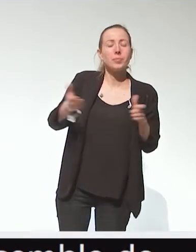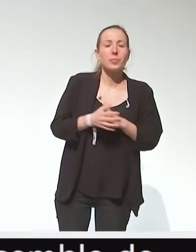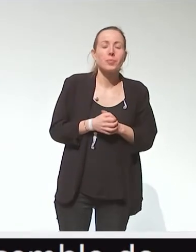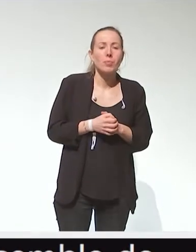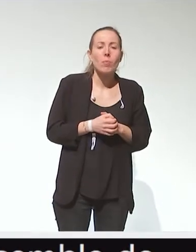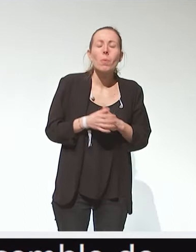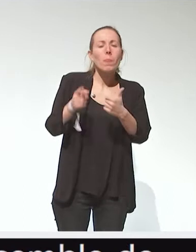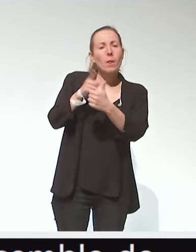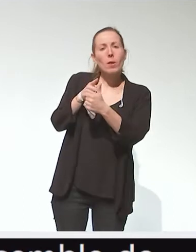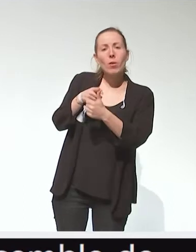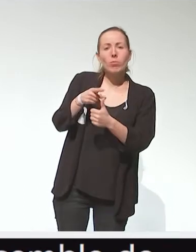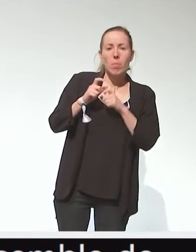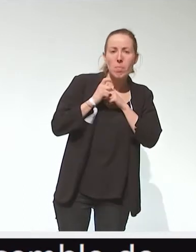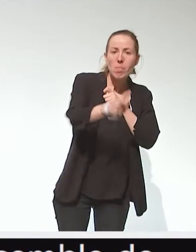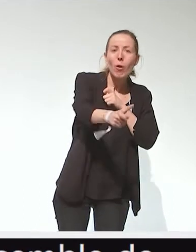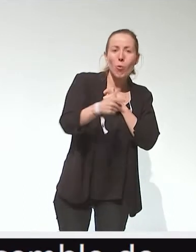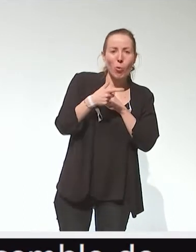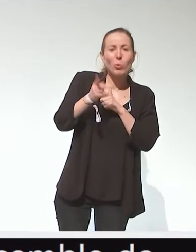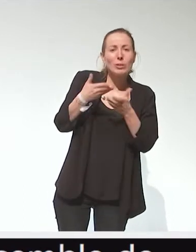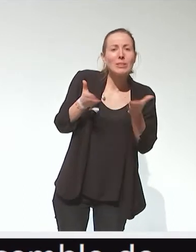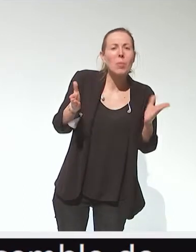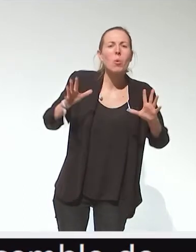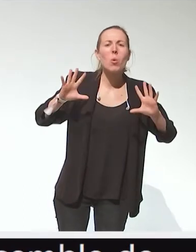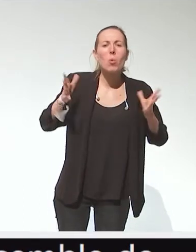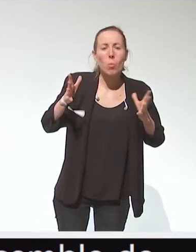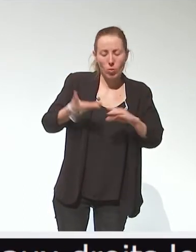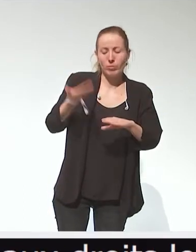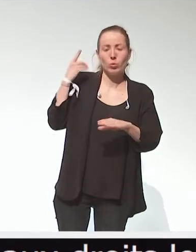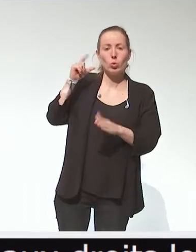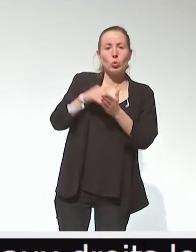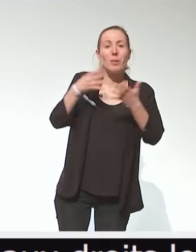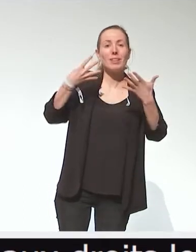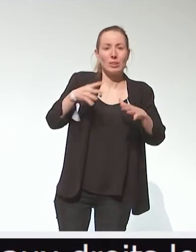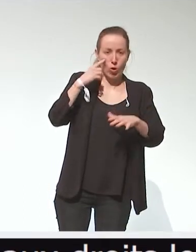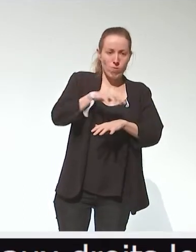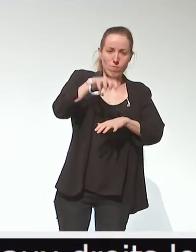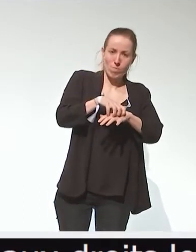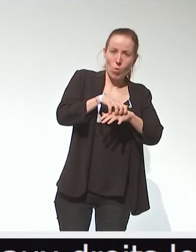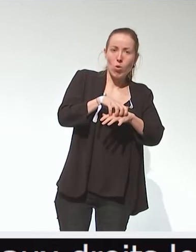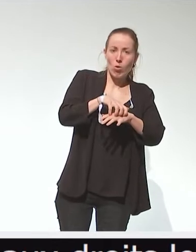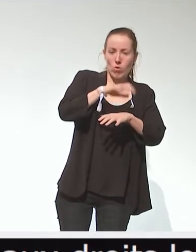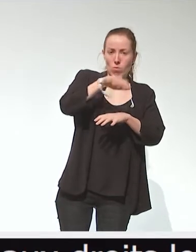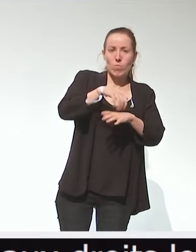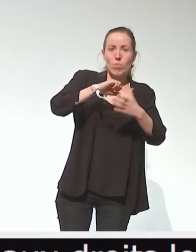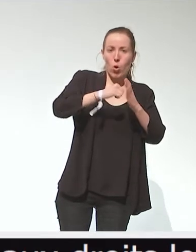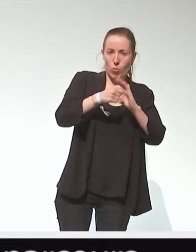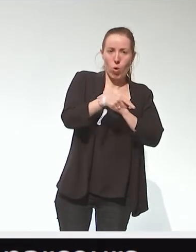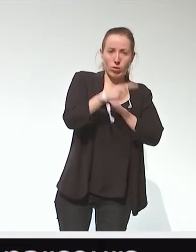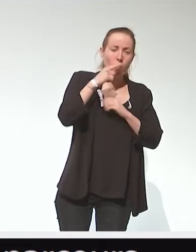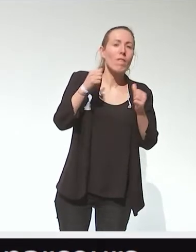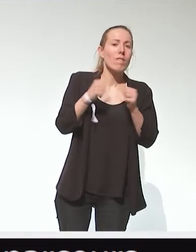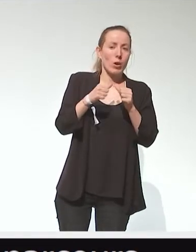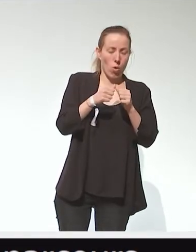rights more effective. Talking about the simplification of the journey towards employment,